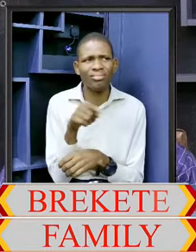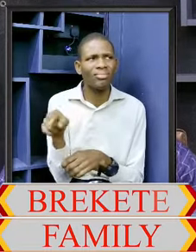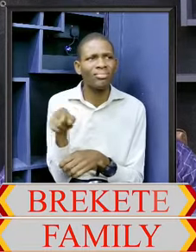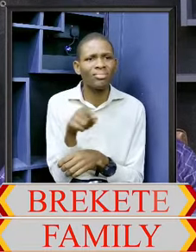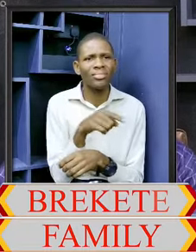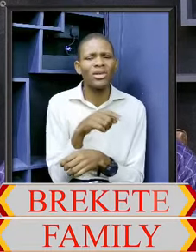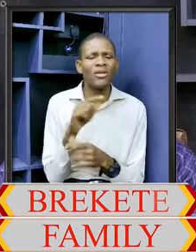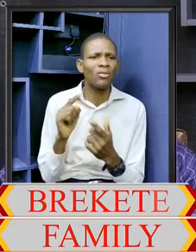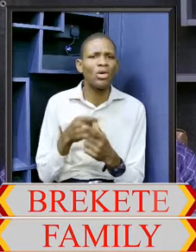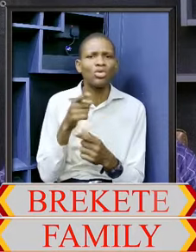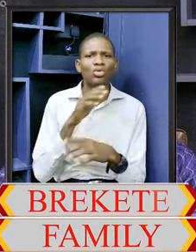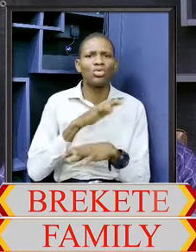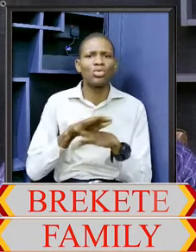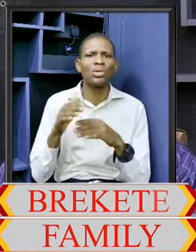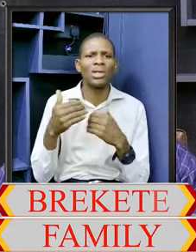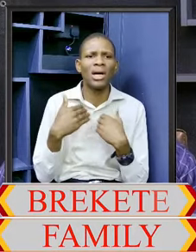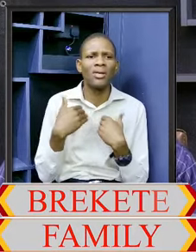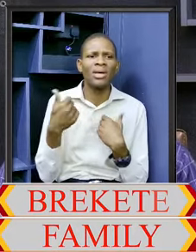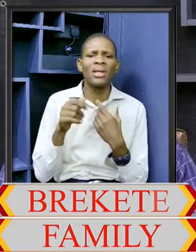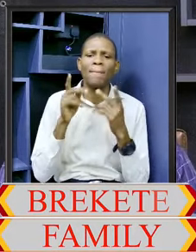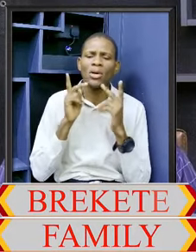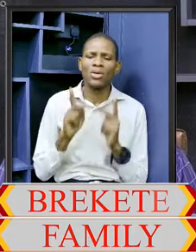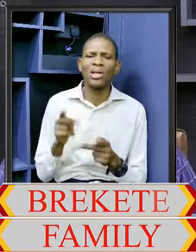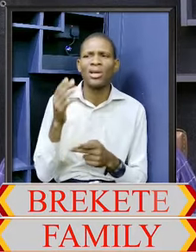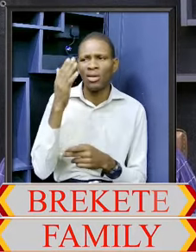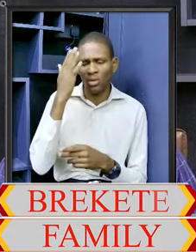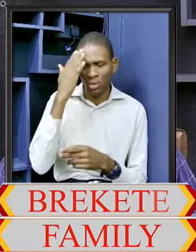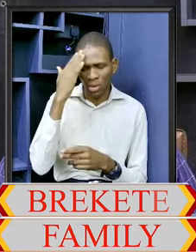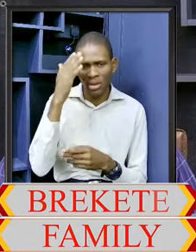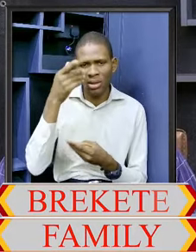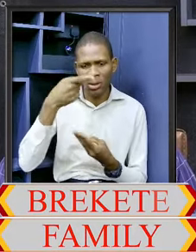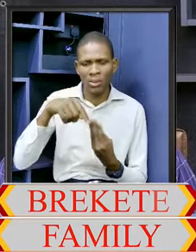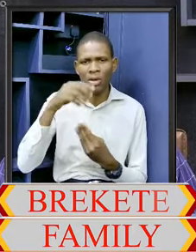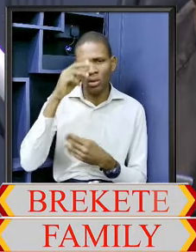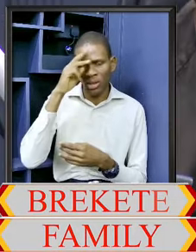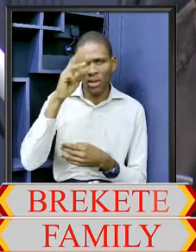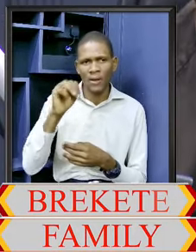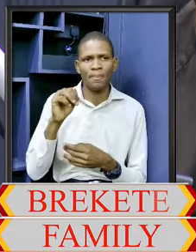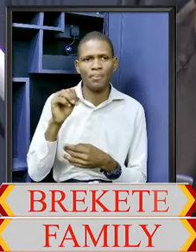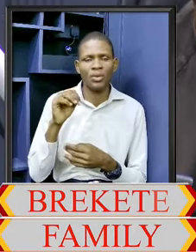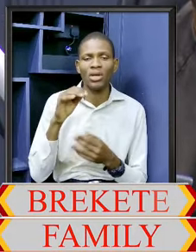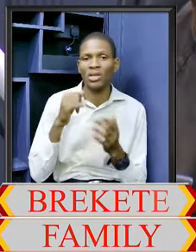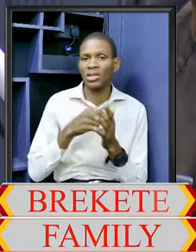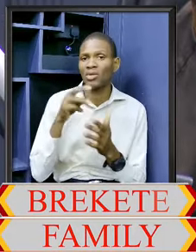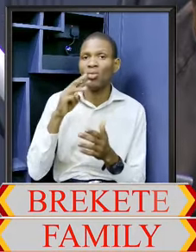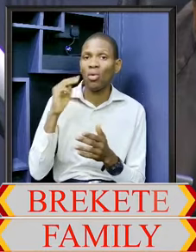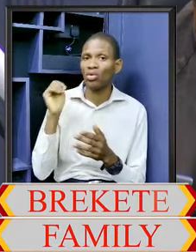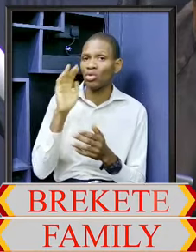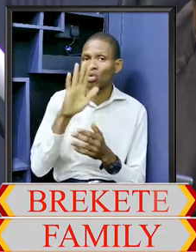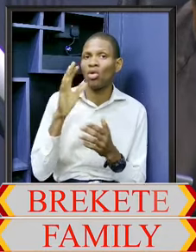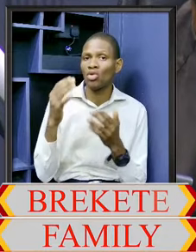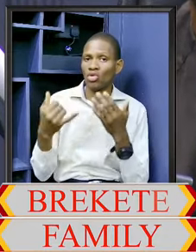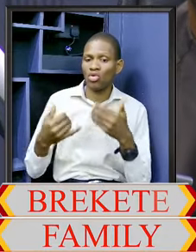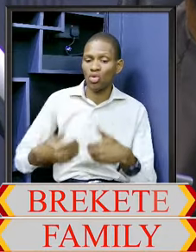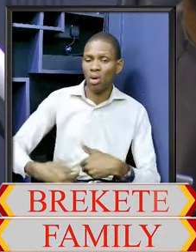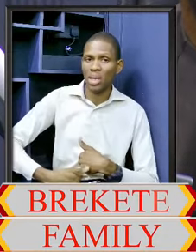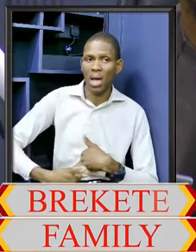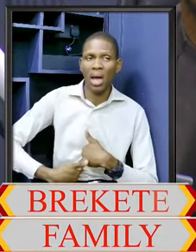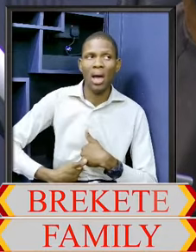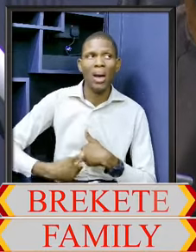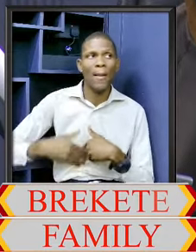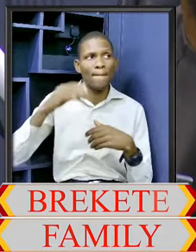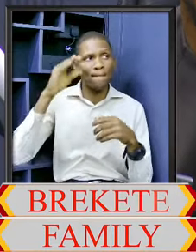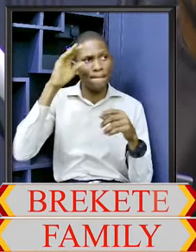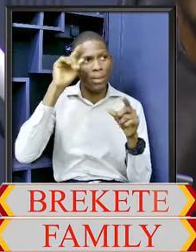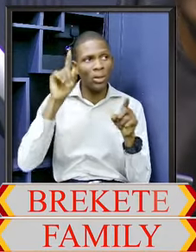First, we say you no get any personal knowledge about him. It's true. Now, your younger brother. If I ask